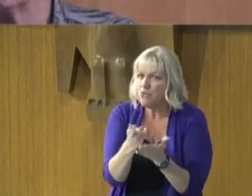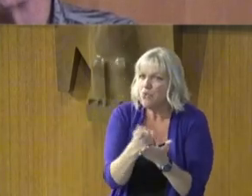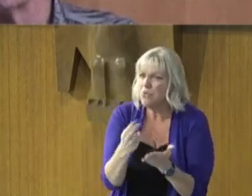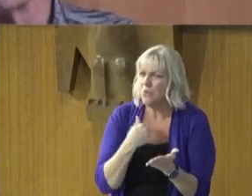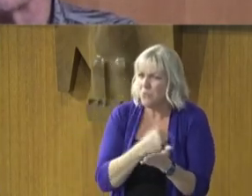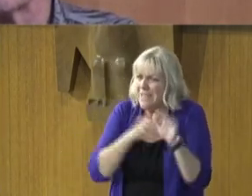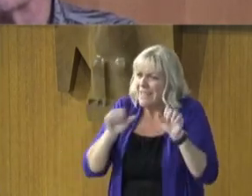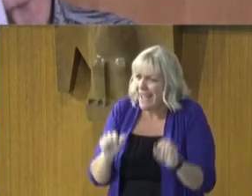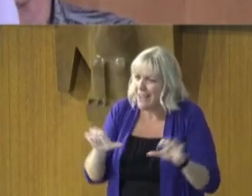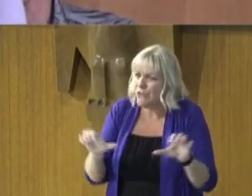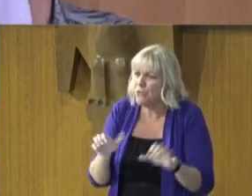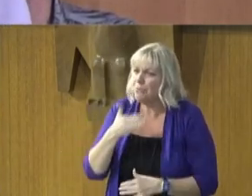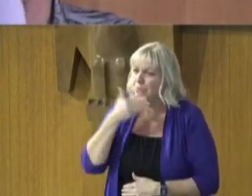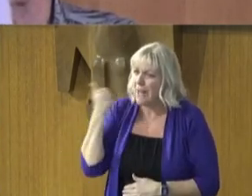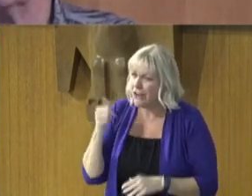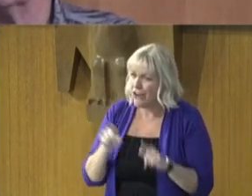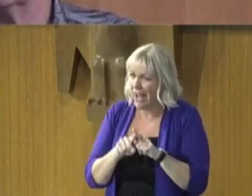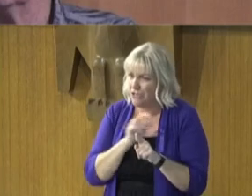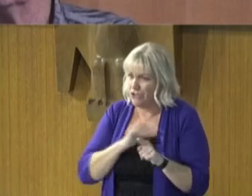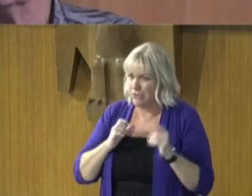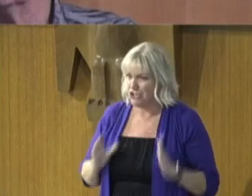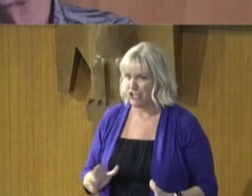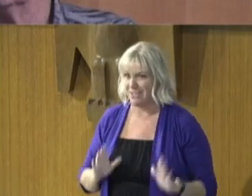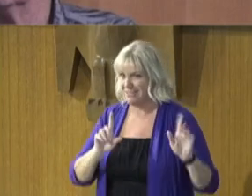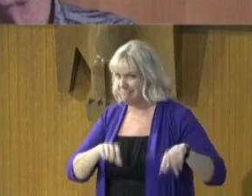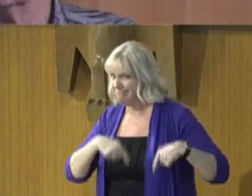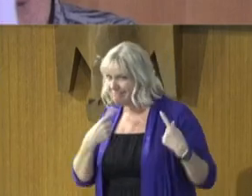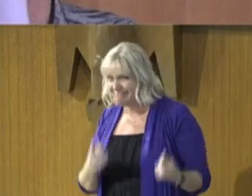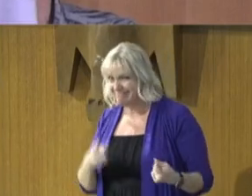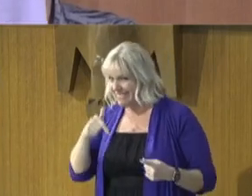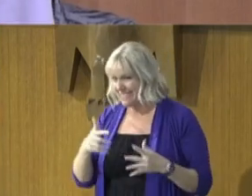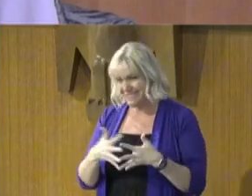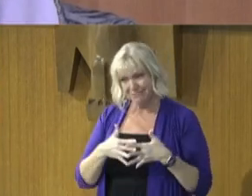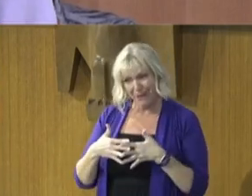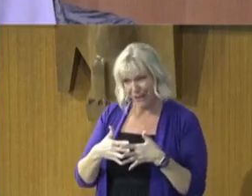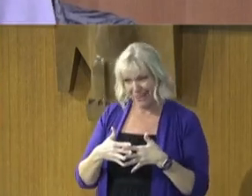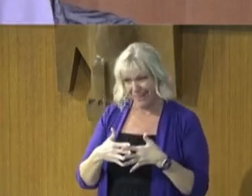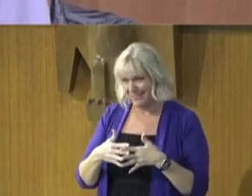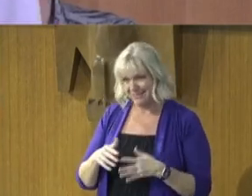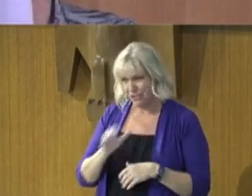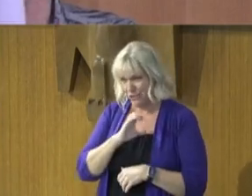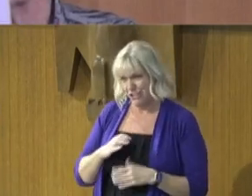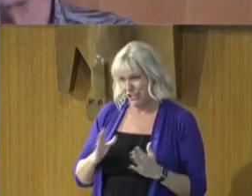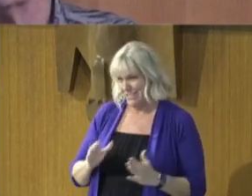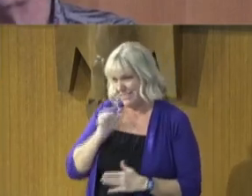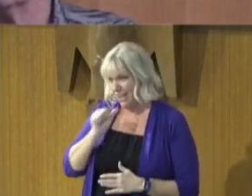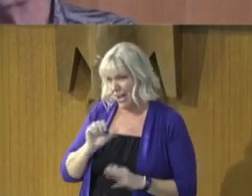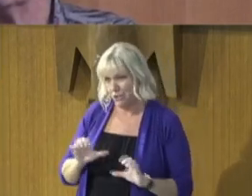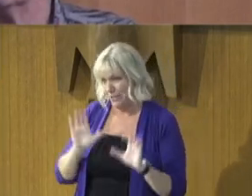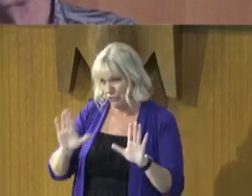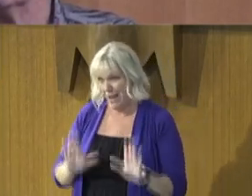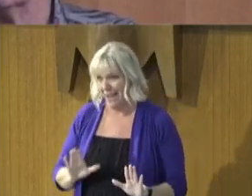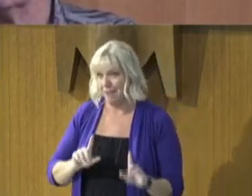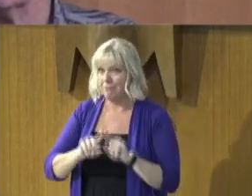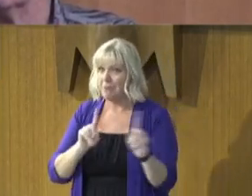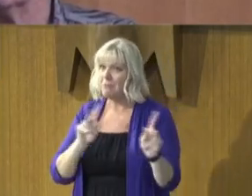better as Christians than we are doing in this country. But that's not the message people want to hear.